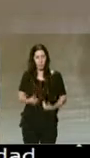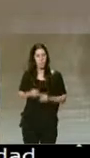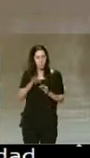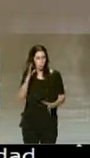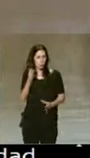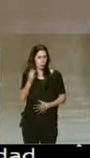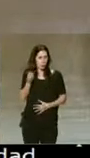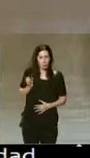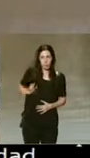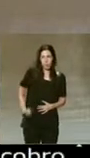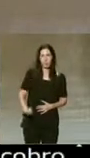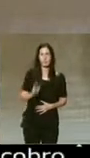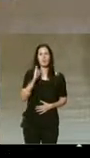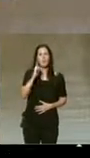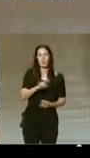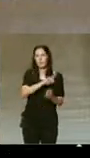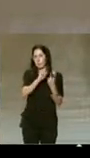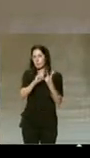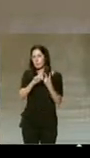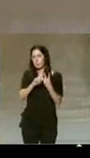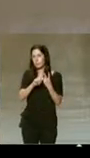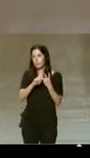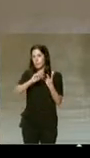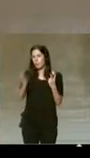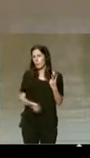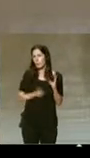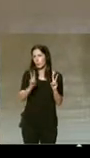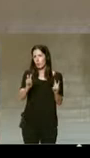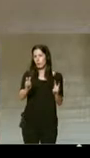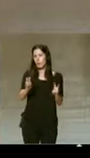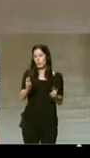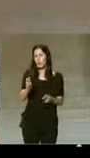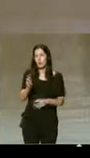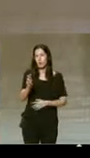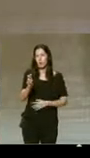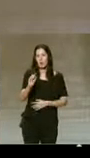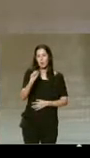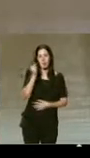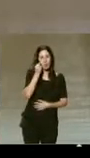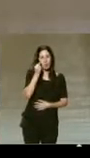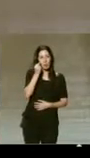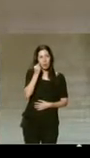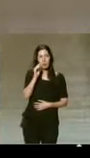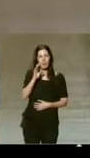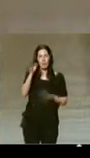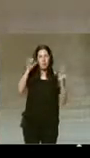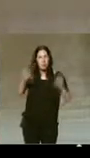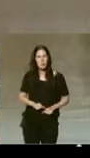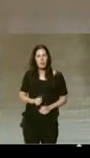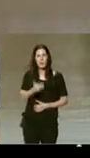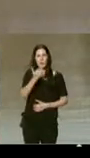because again, I am fortunate to receive my pension. On the other hand, when you were talking